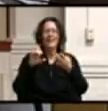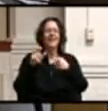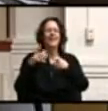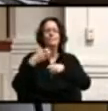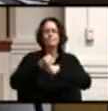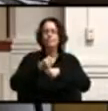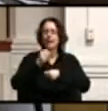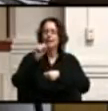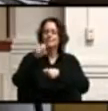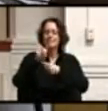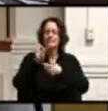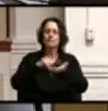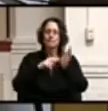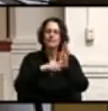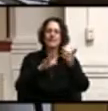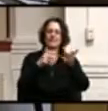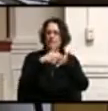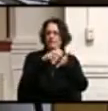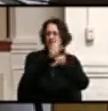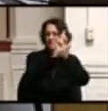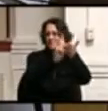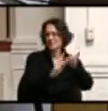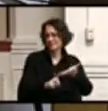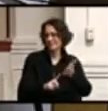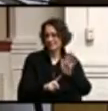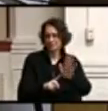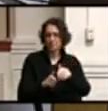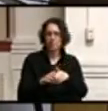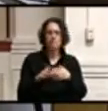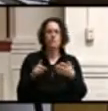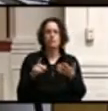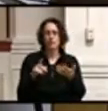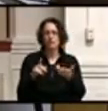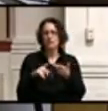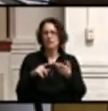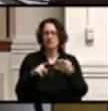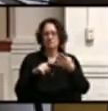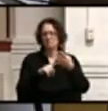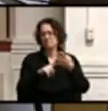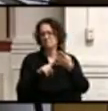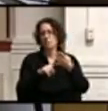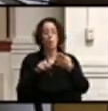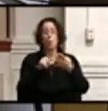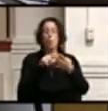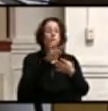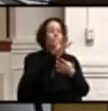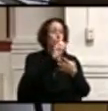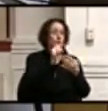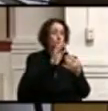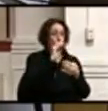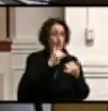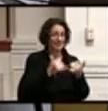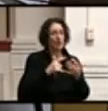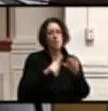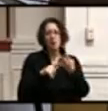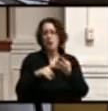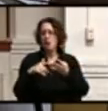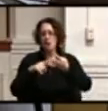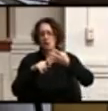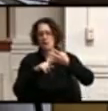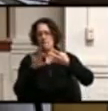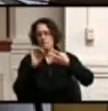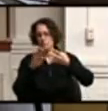design. And again, they'll be ready at the end of the month to be at the 50% mark. And the